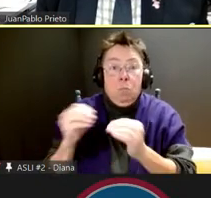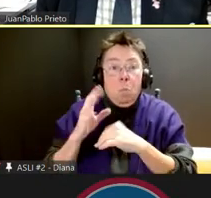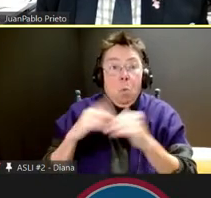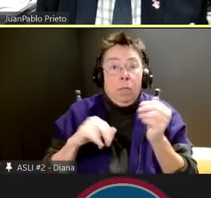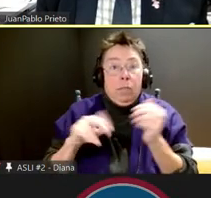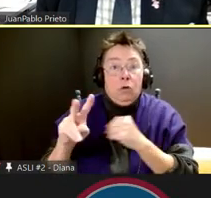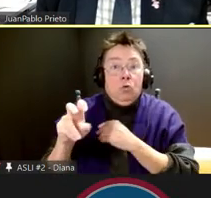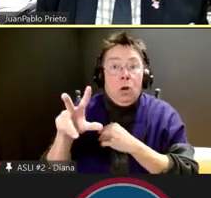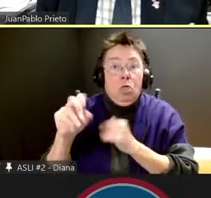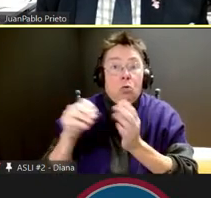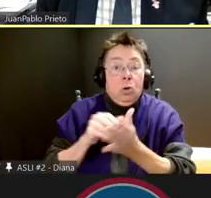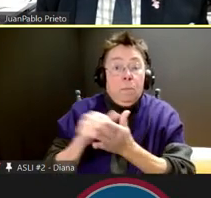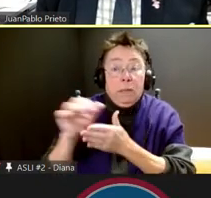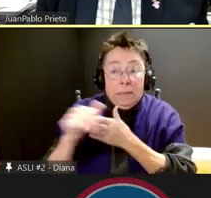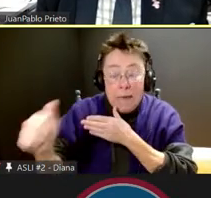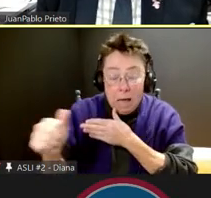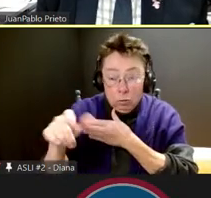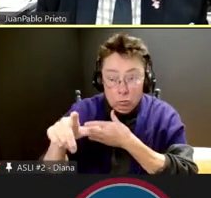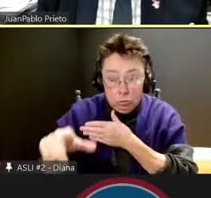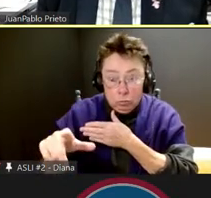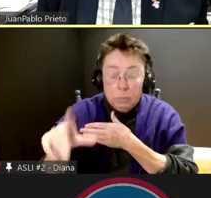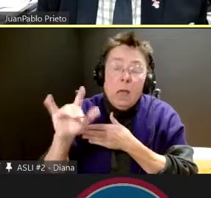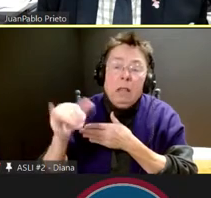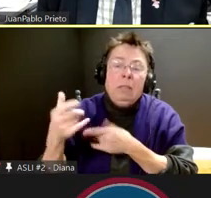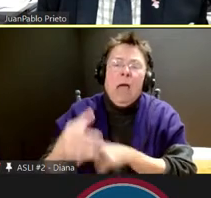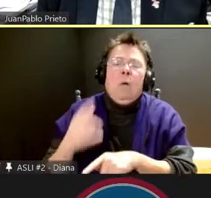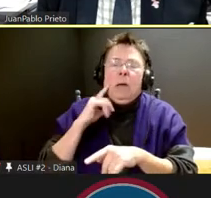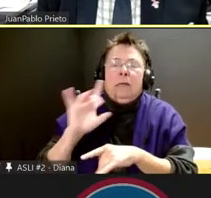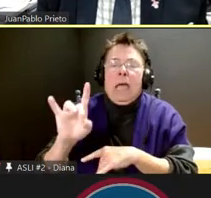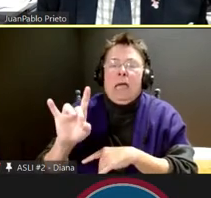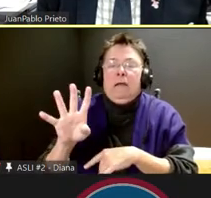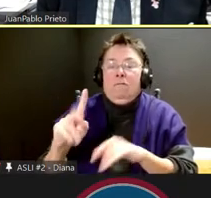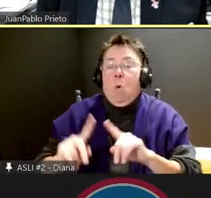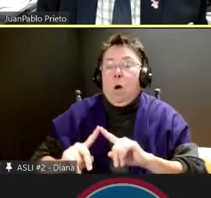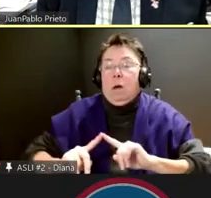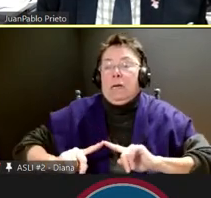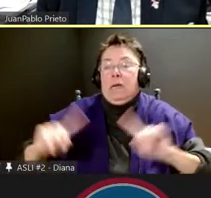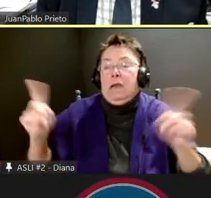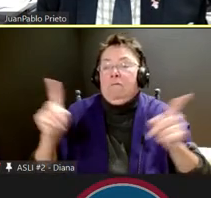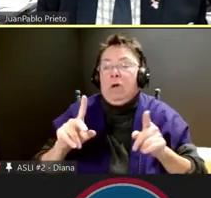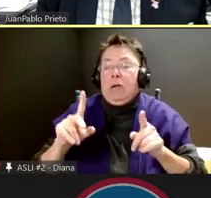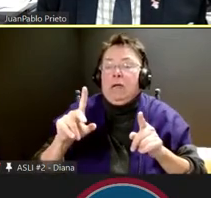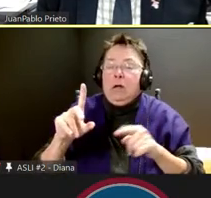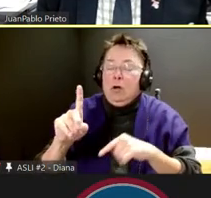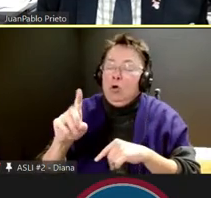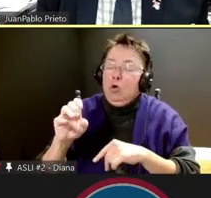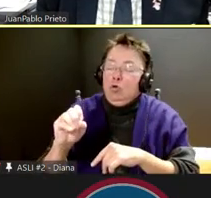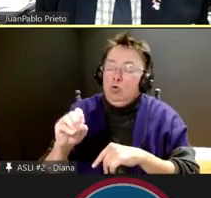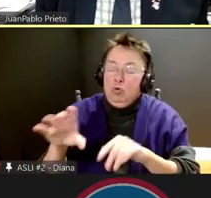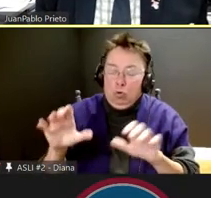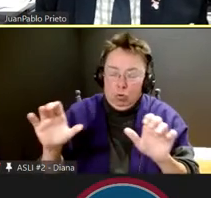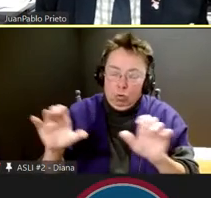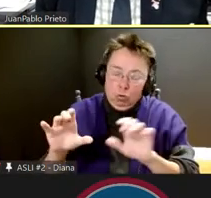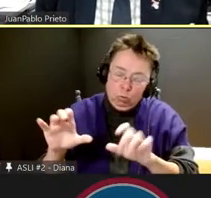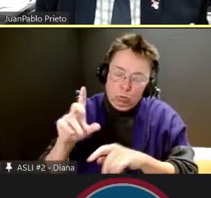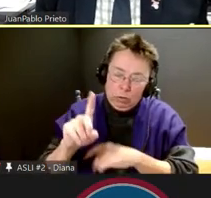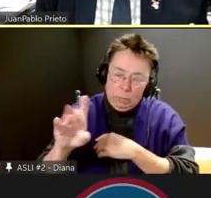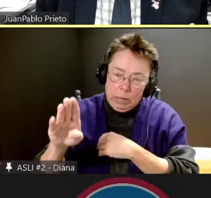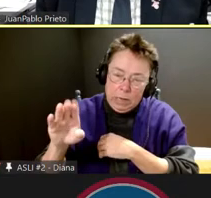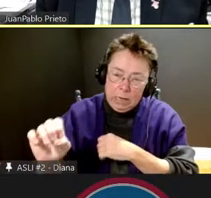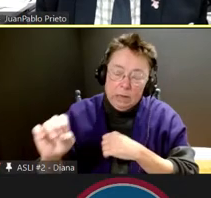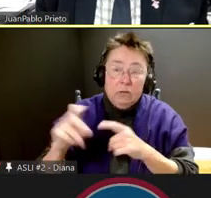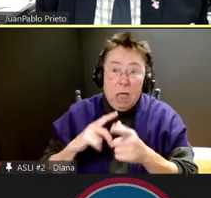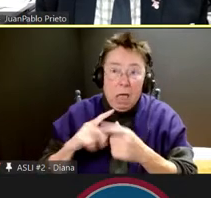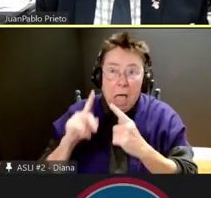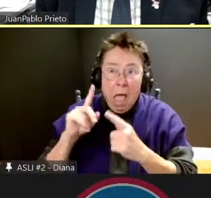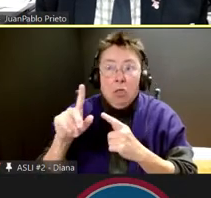$230 million. That went to 84 unique DBEs, 32 of which are new to CTA with the project. And as of